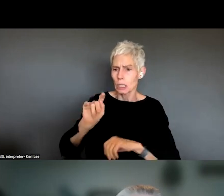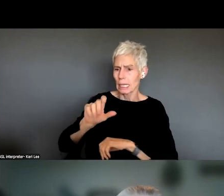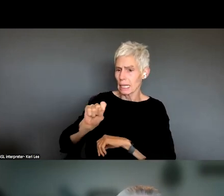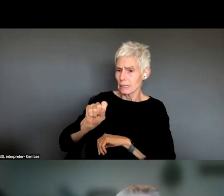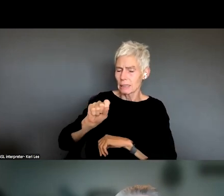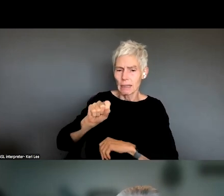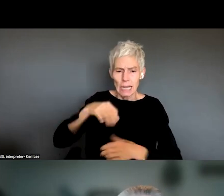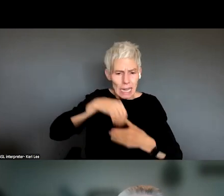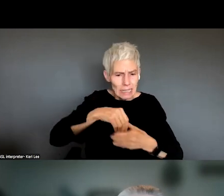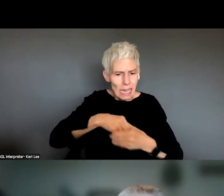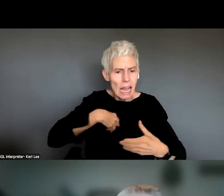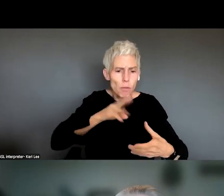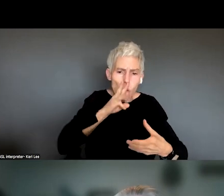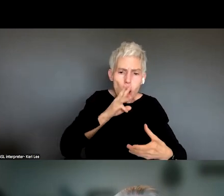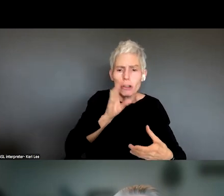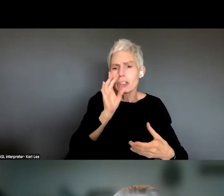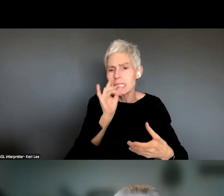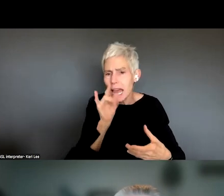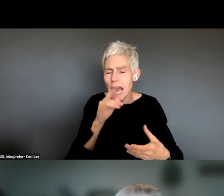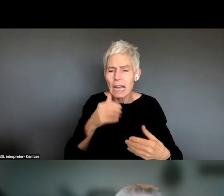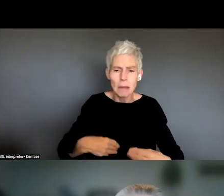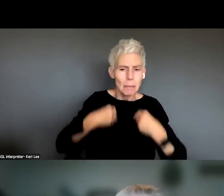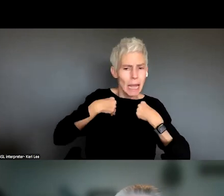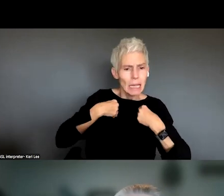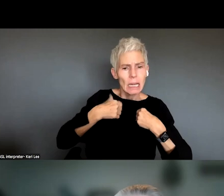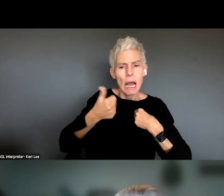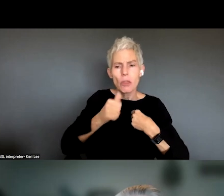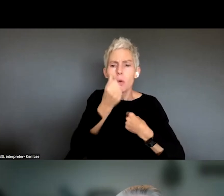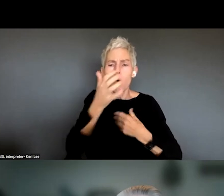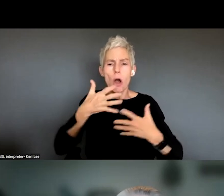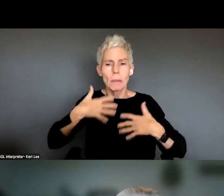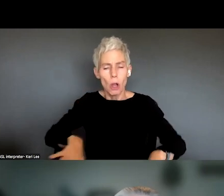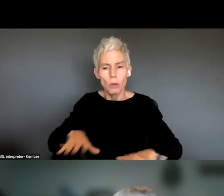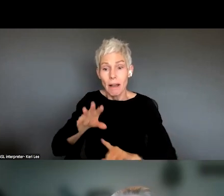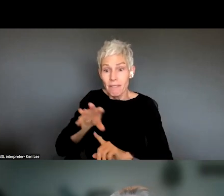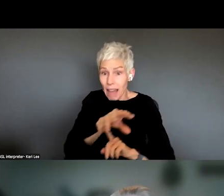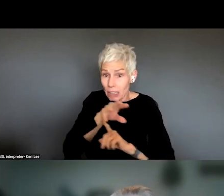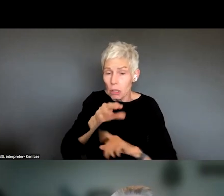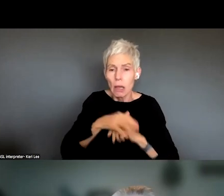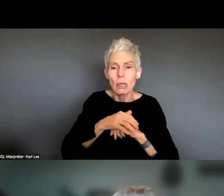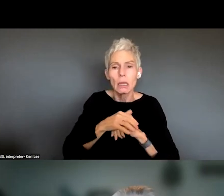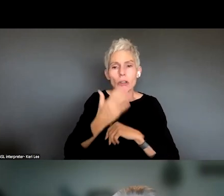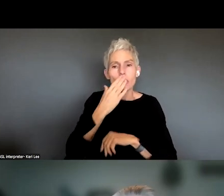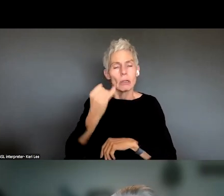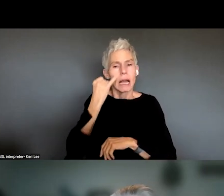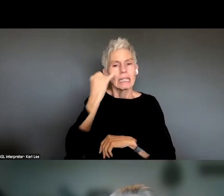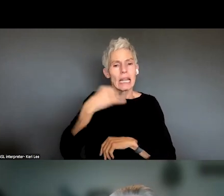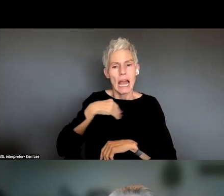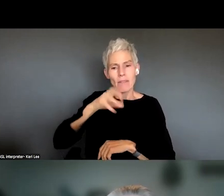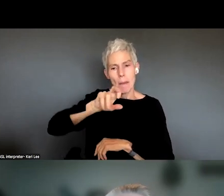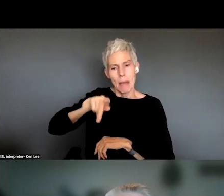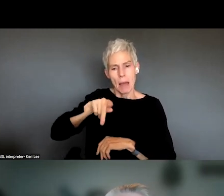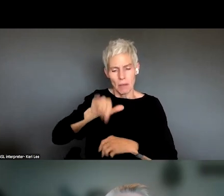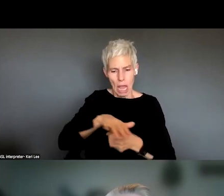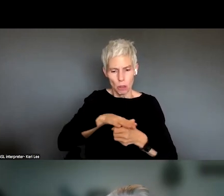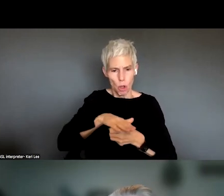again, like water, like snacks, a blanket or other warm clothes, a flashlight, really good idea to have a map of the local area